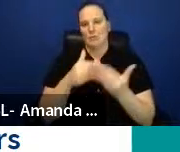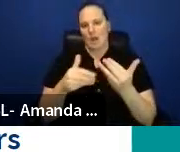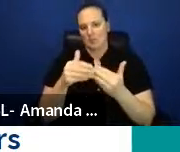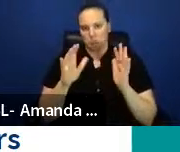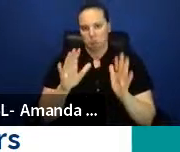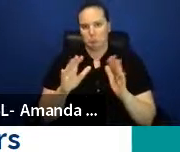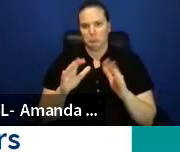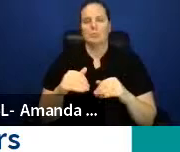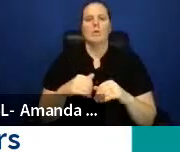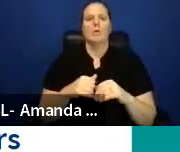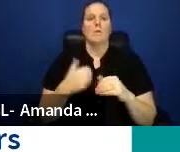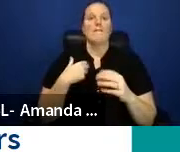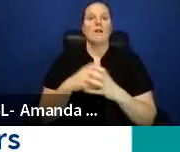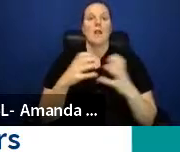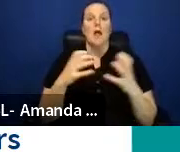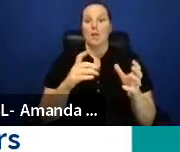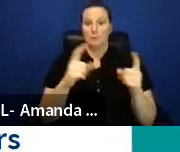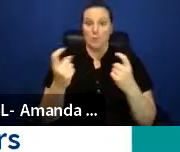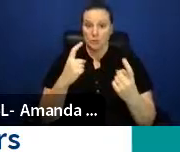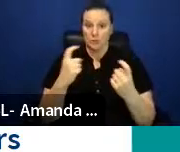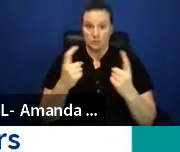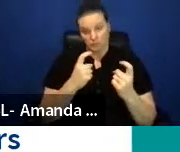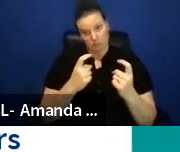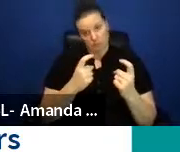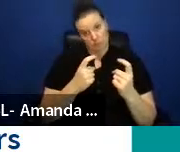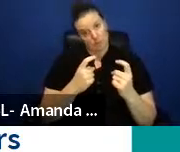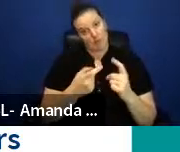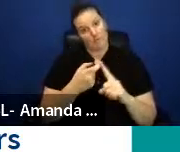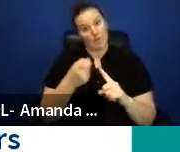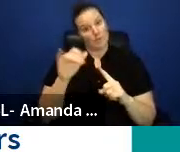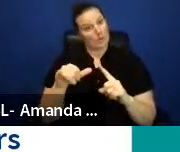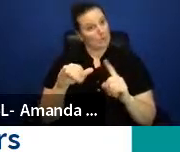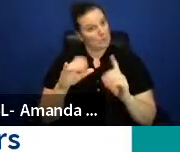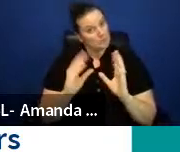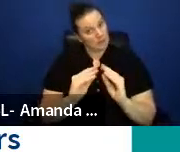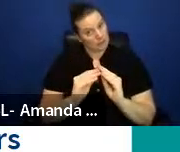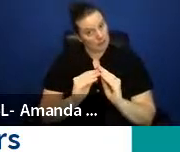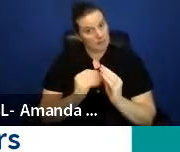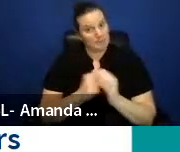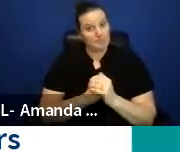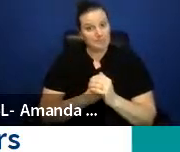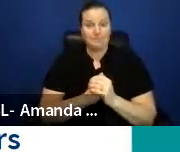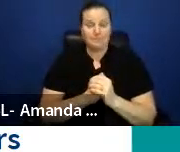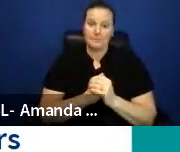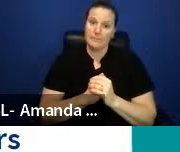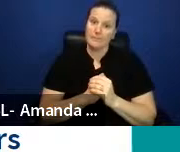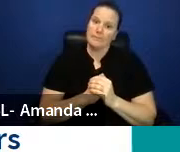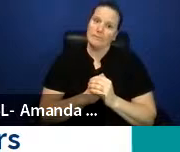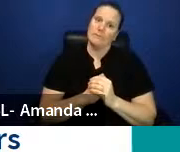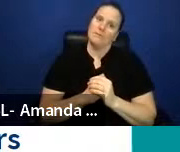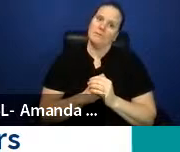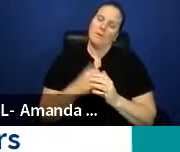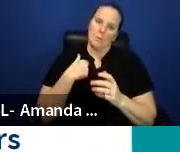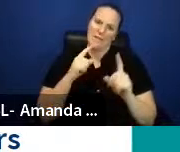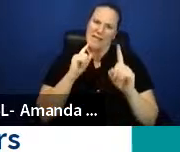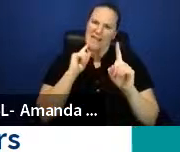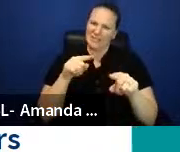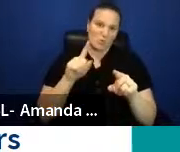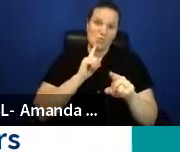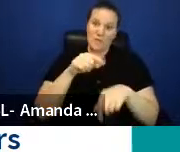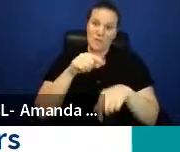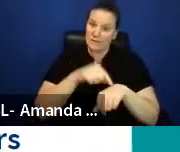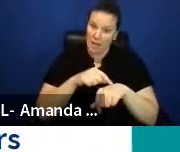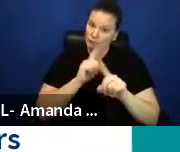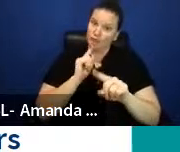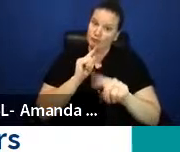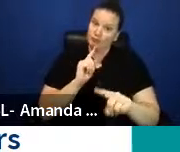got a lot of questions that came in from those sessions that we answered in real time.